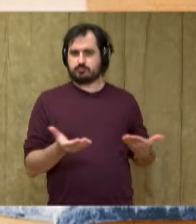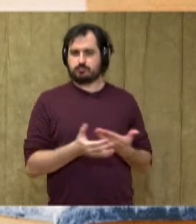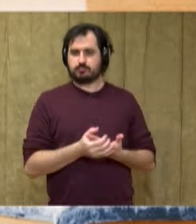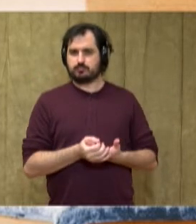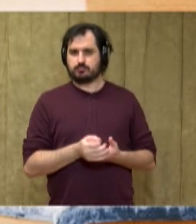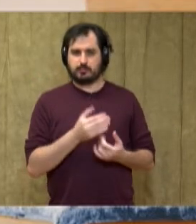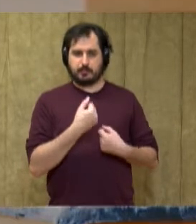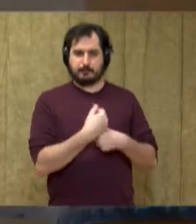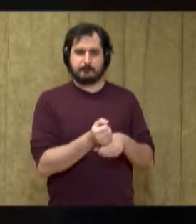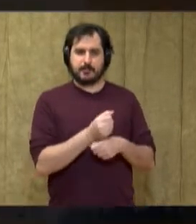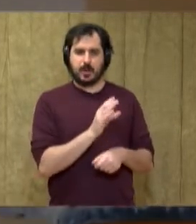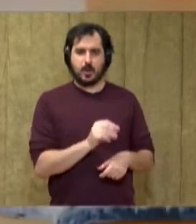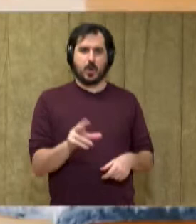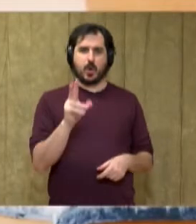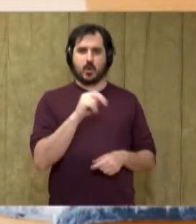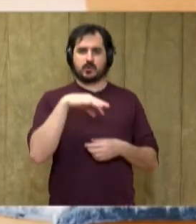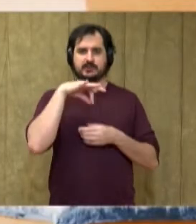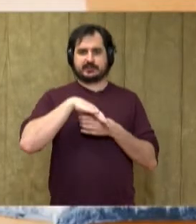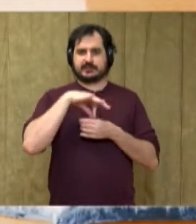flowers.